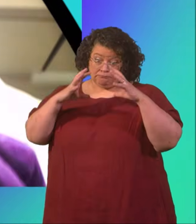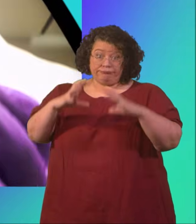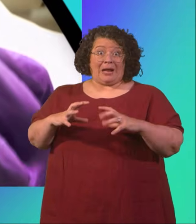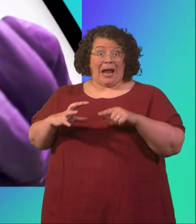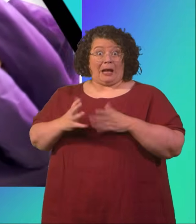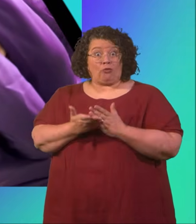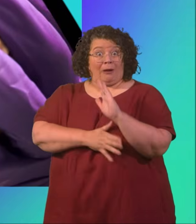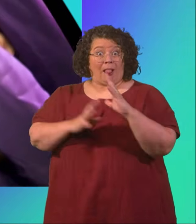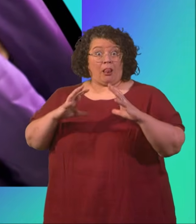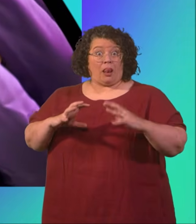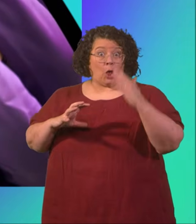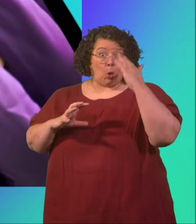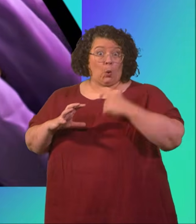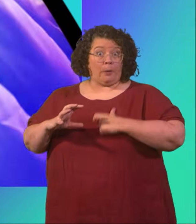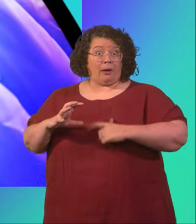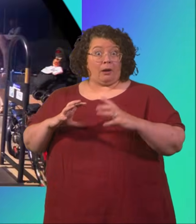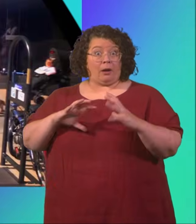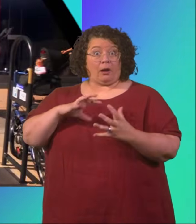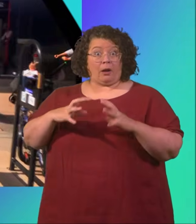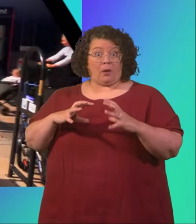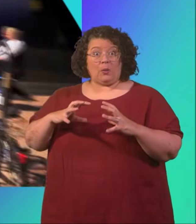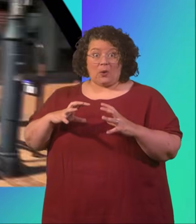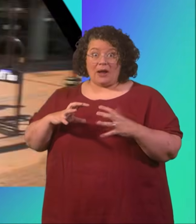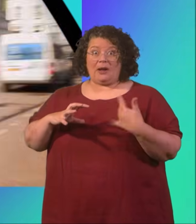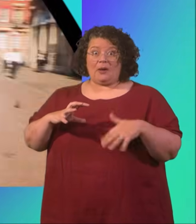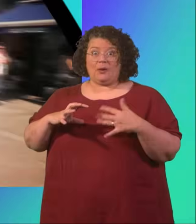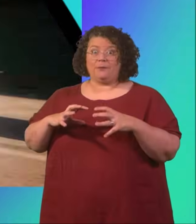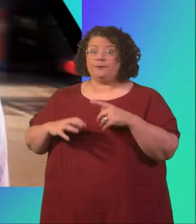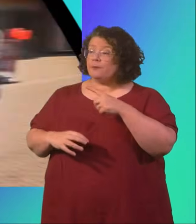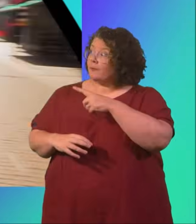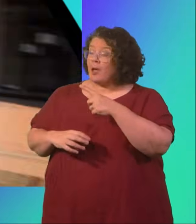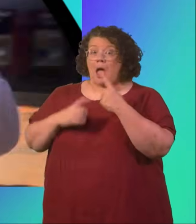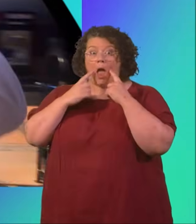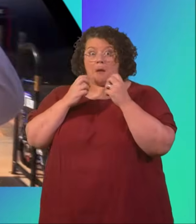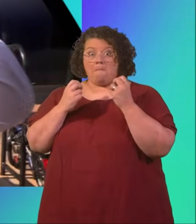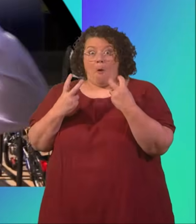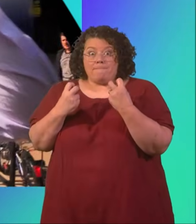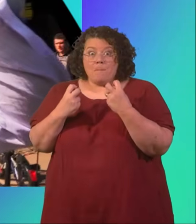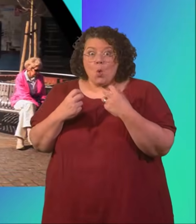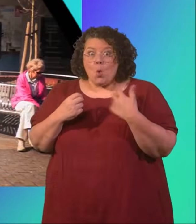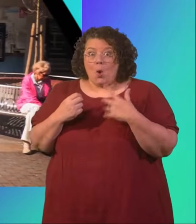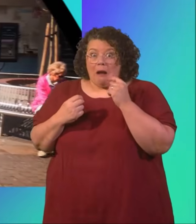on a real human brain. Nice. This man reveals an eye-popping